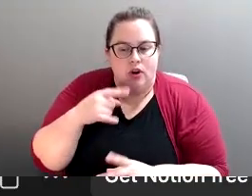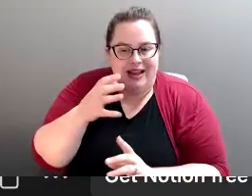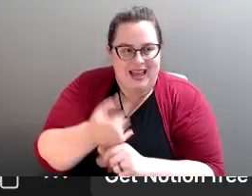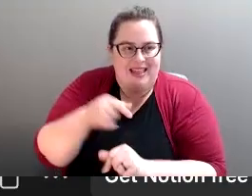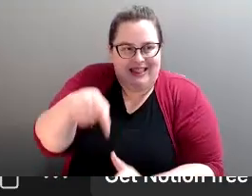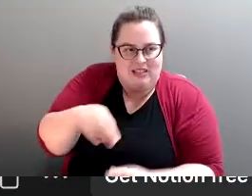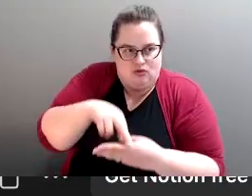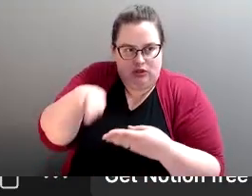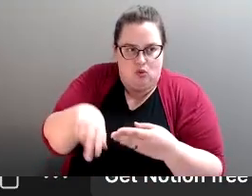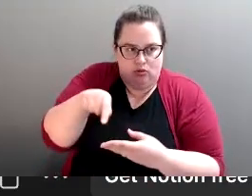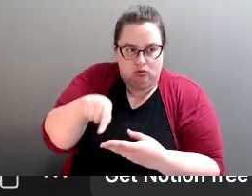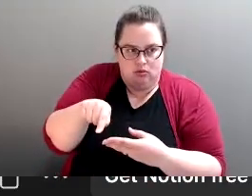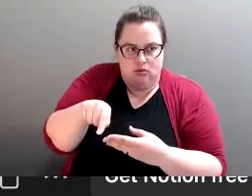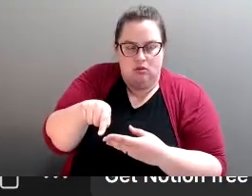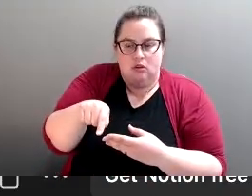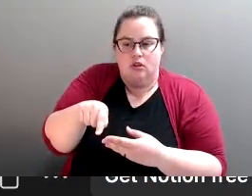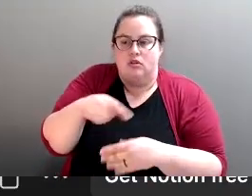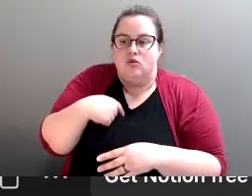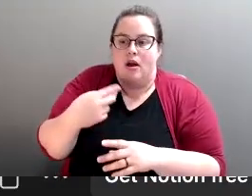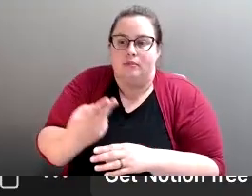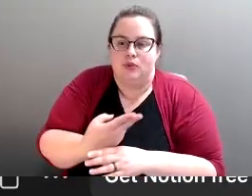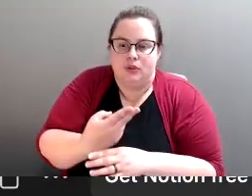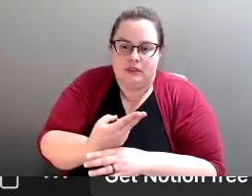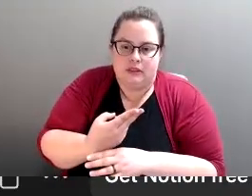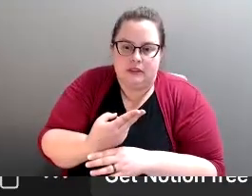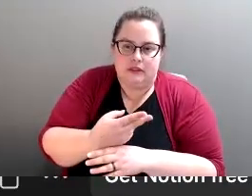this result? So then I use